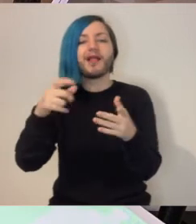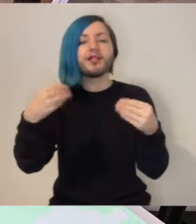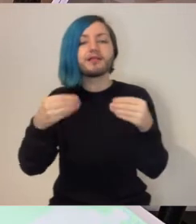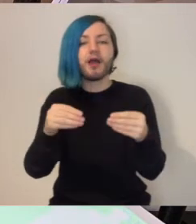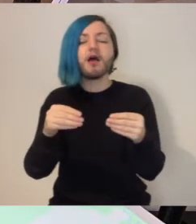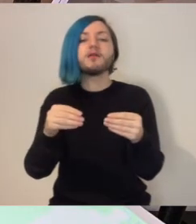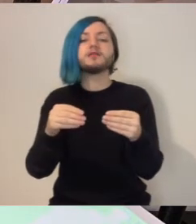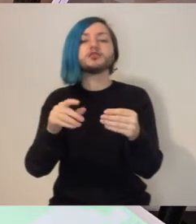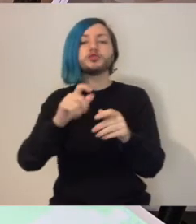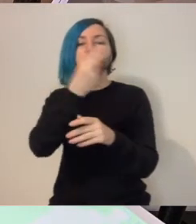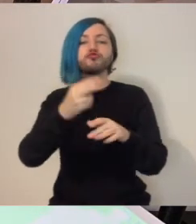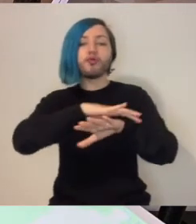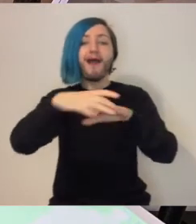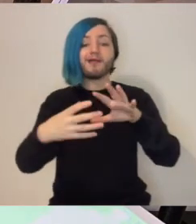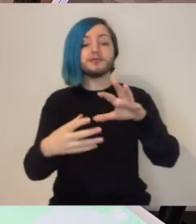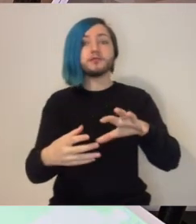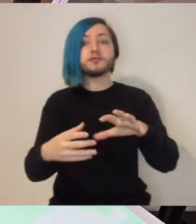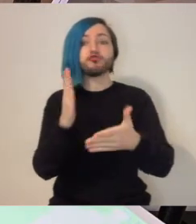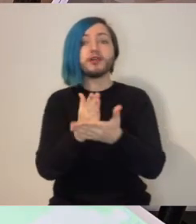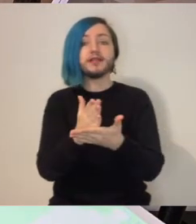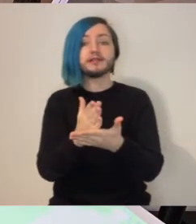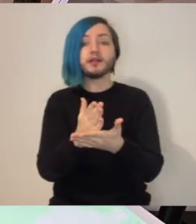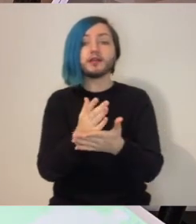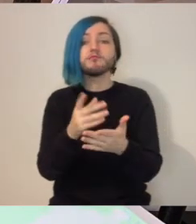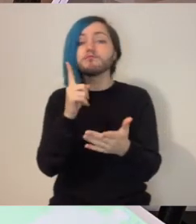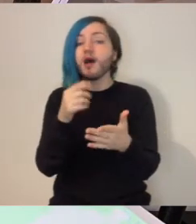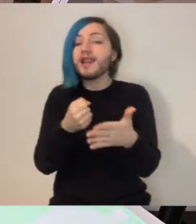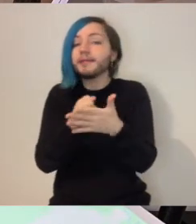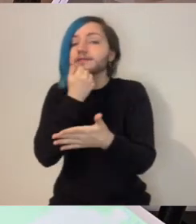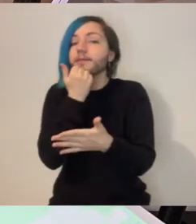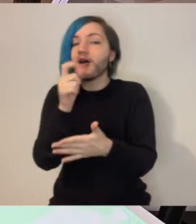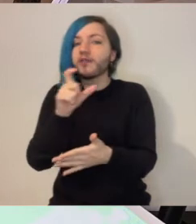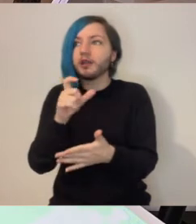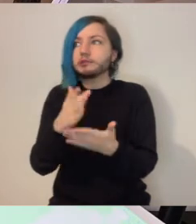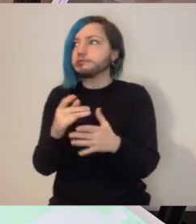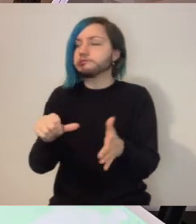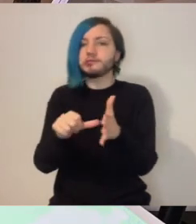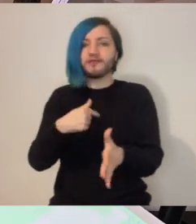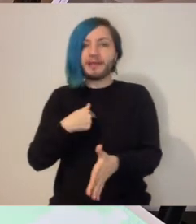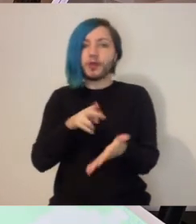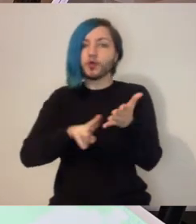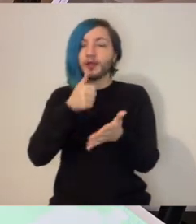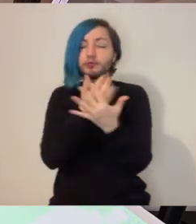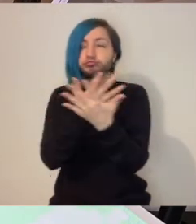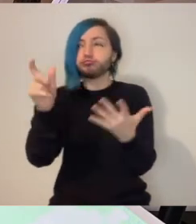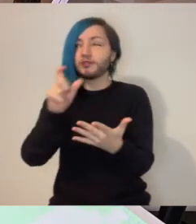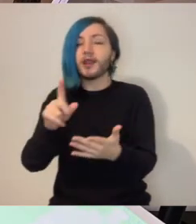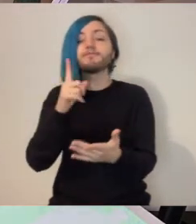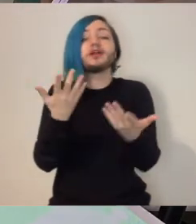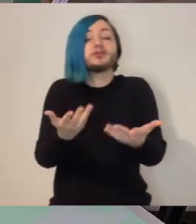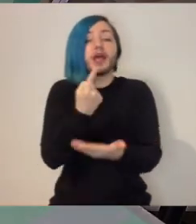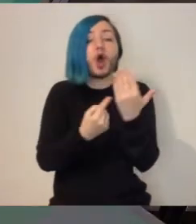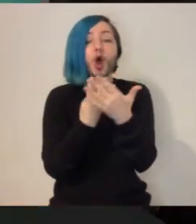really limited palette, which is taking me out of my comfort zone, because normally I use all the colours I can find. But for the purpose of this workshop, we're going to use 4 colours plus